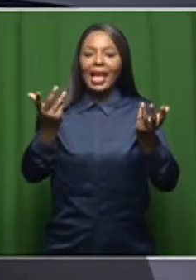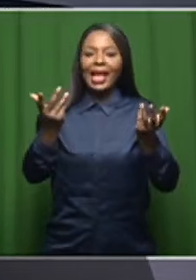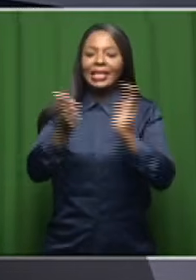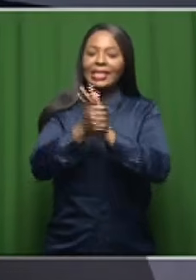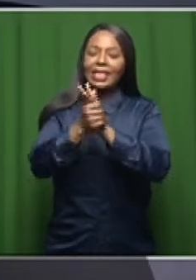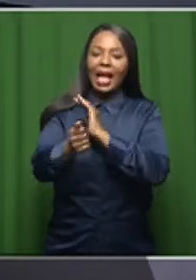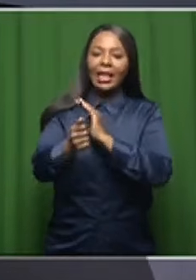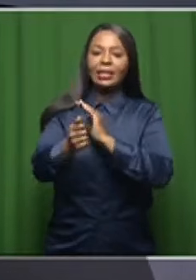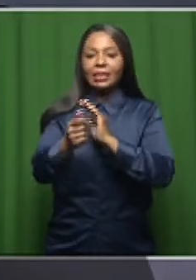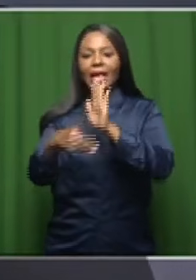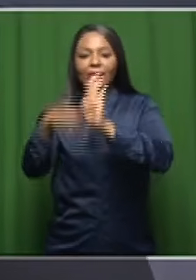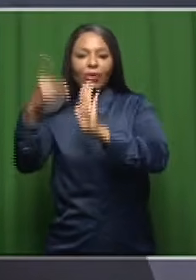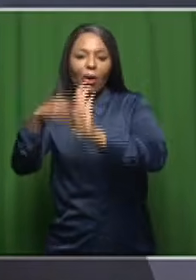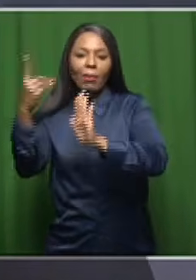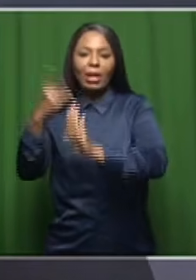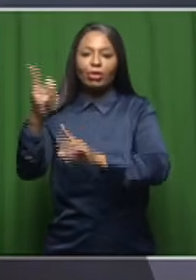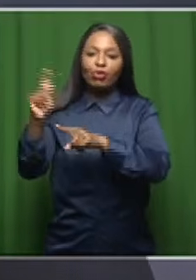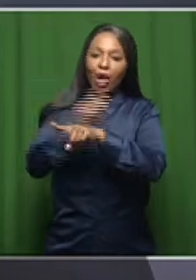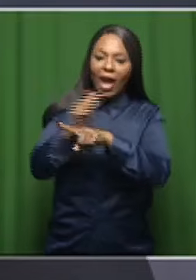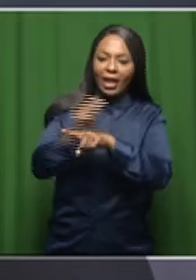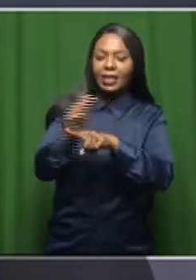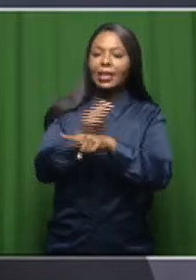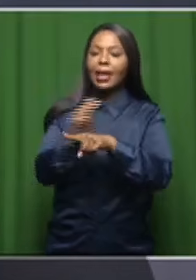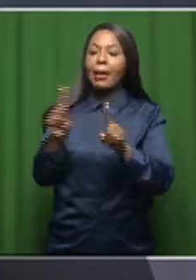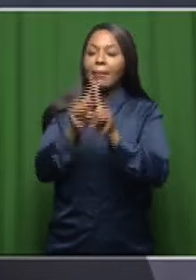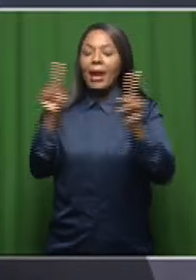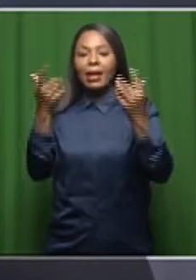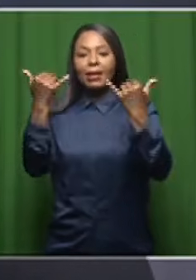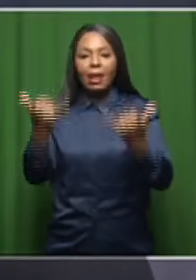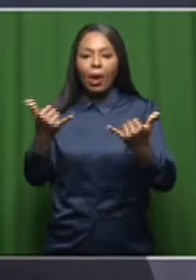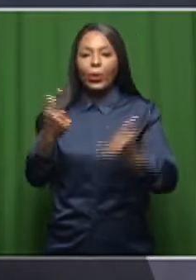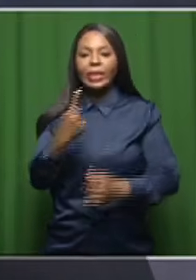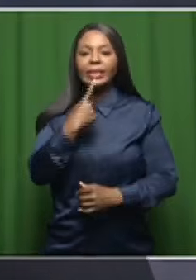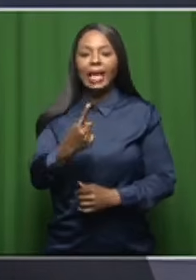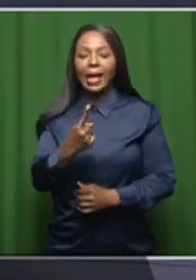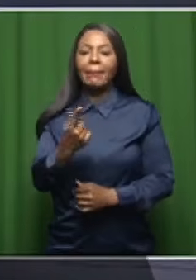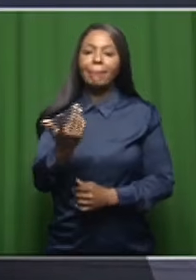skills and development training, how do we then say